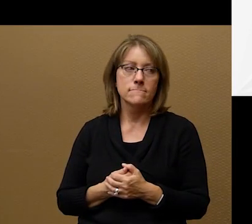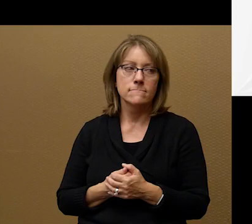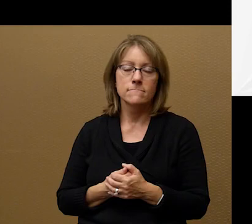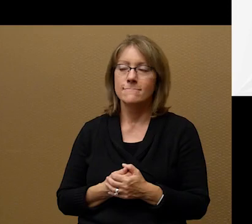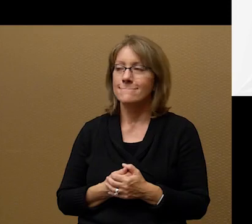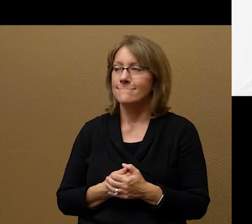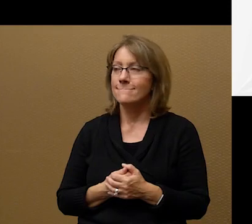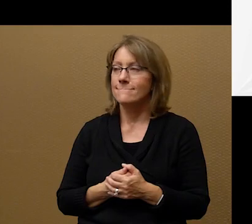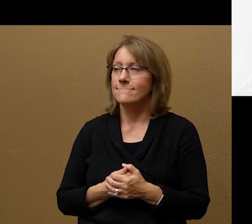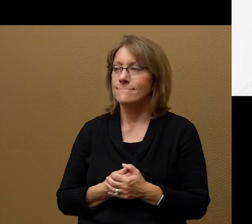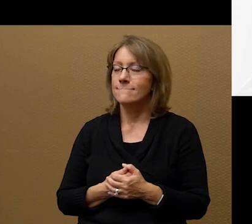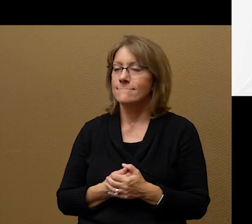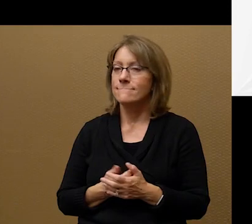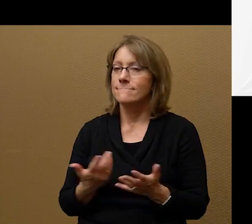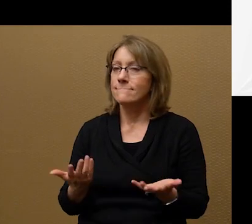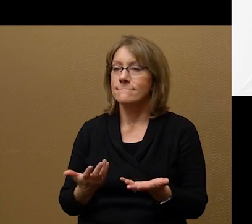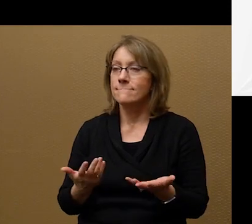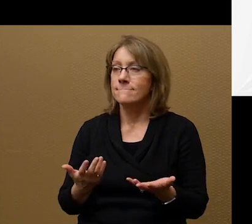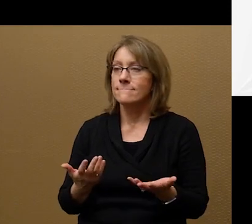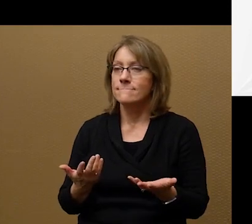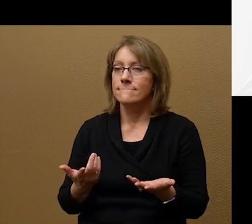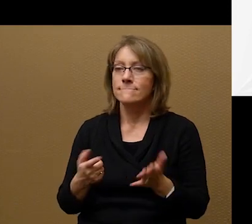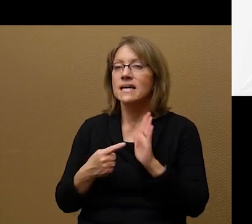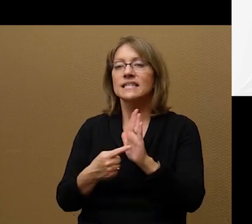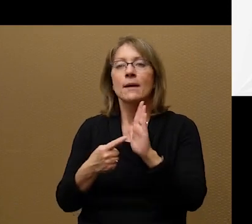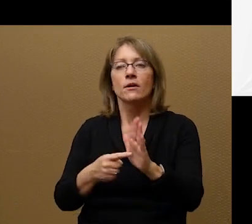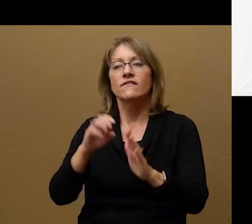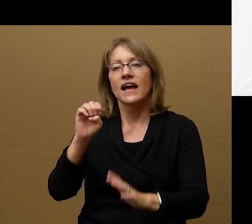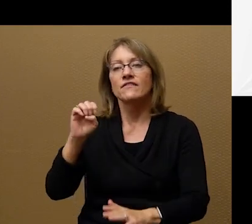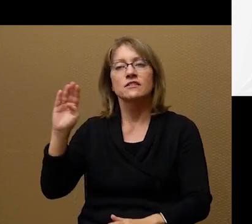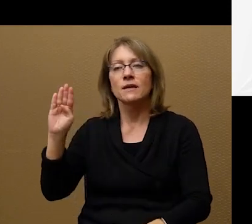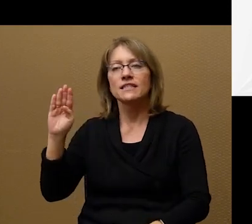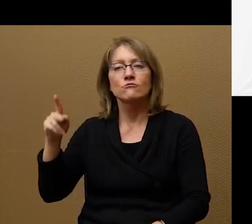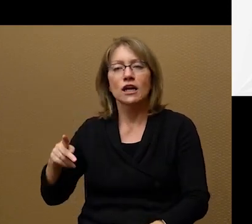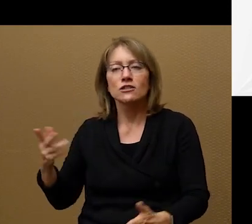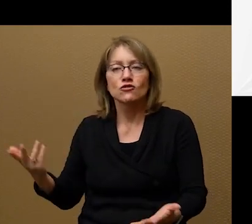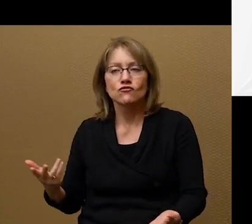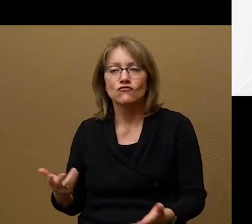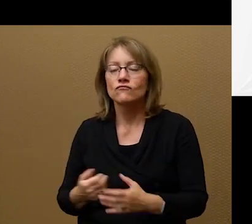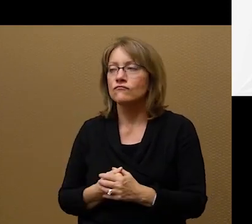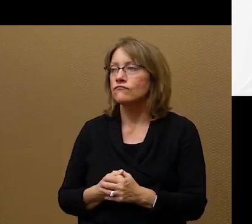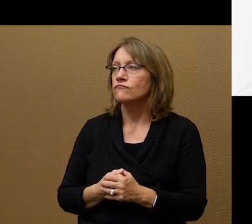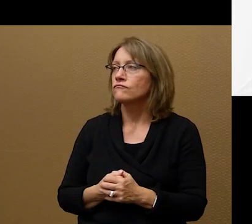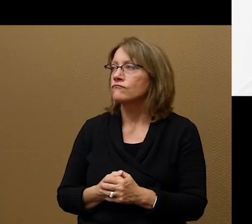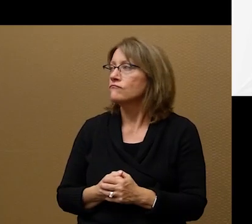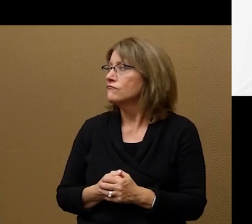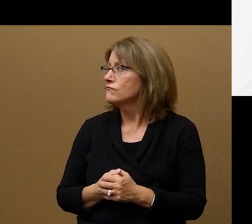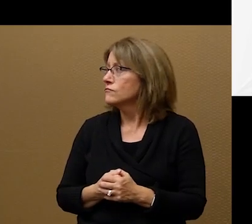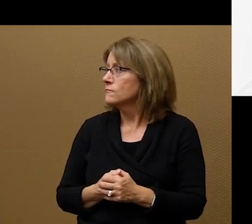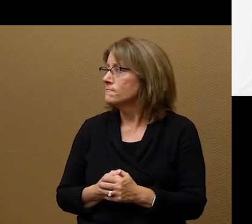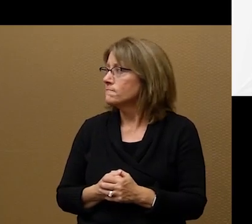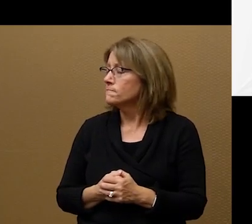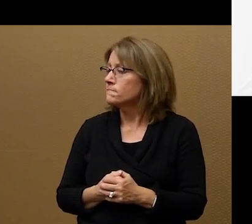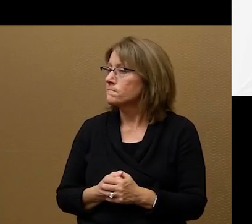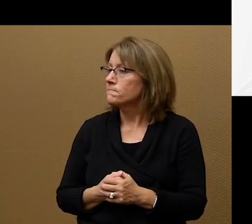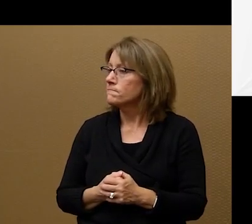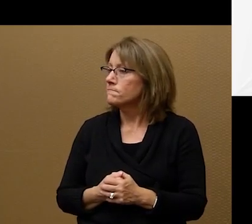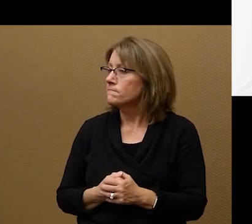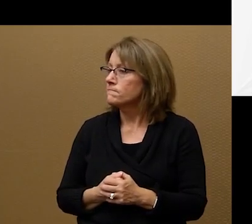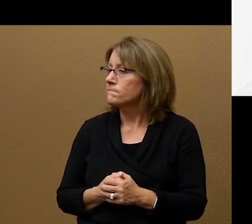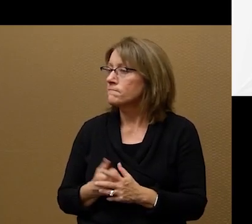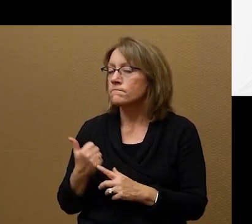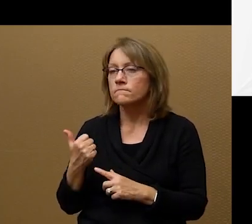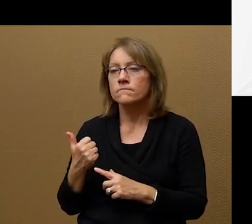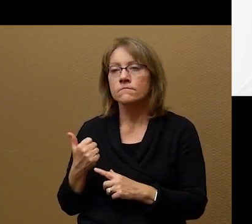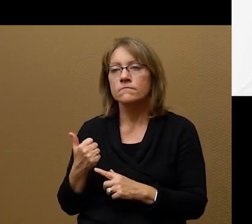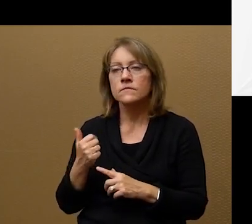So what is an evidence-based practice? Or defining it. When teaching and